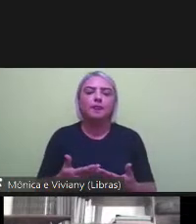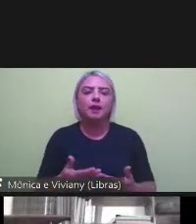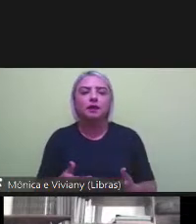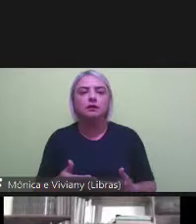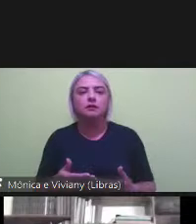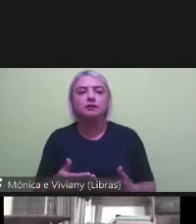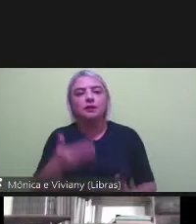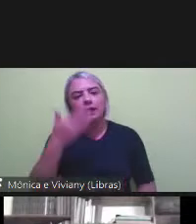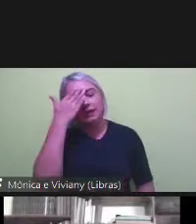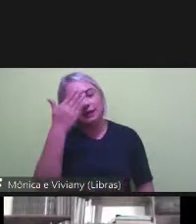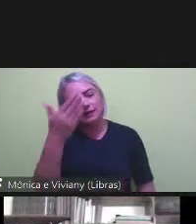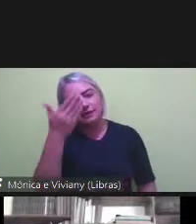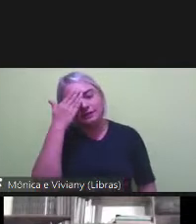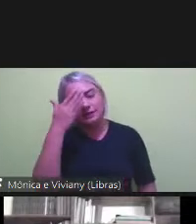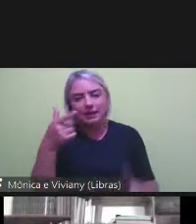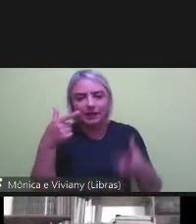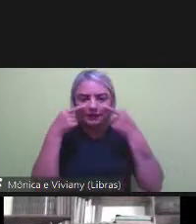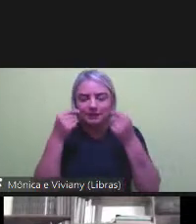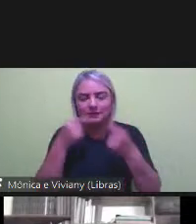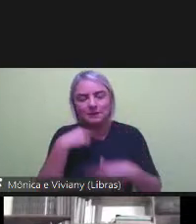your attention.